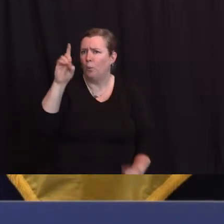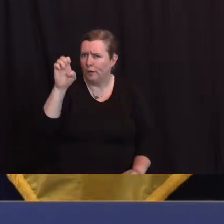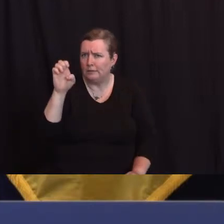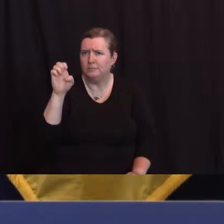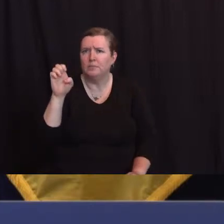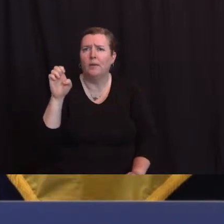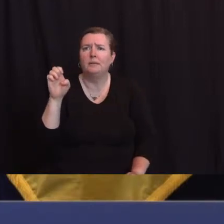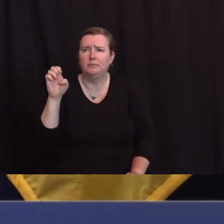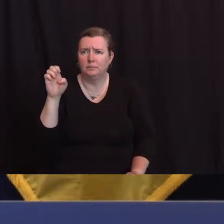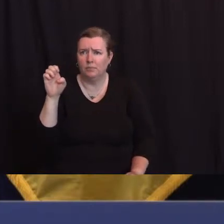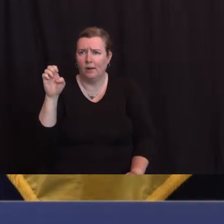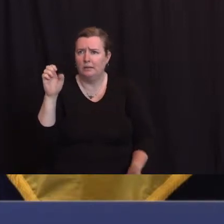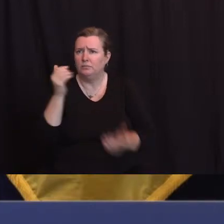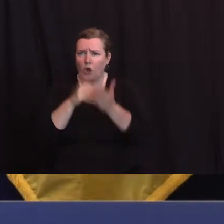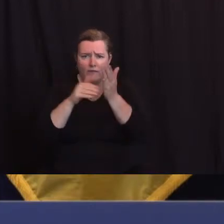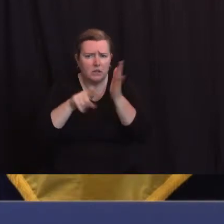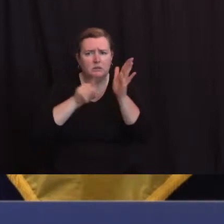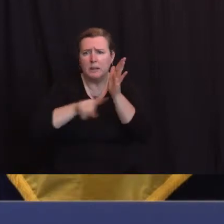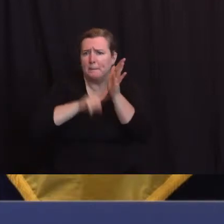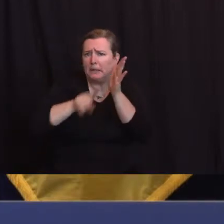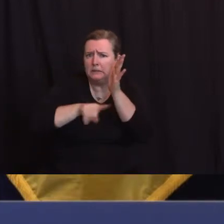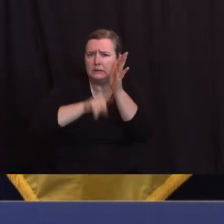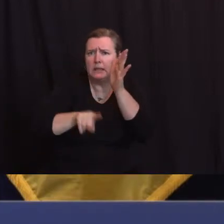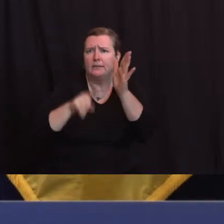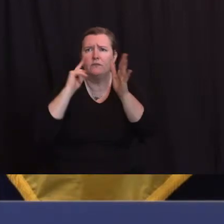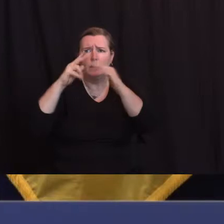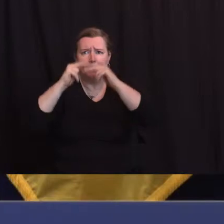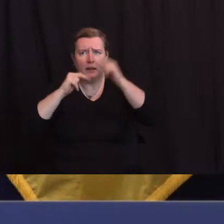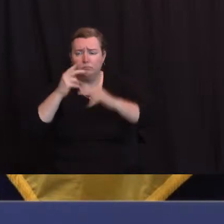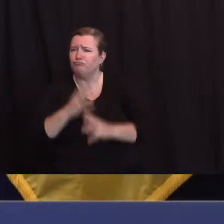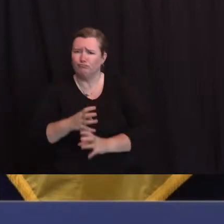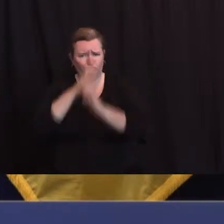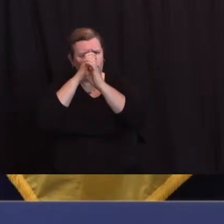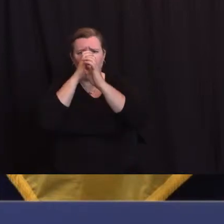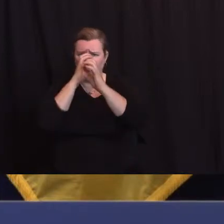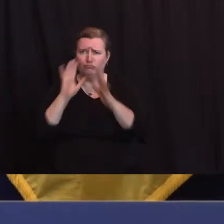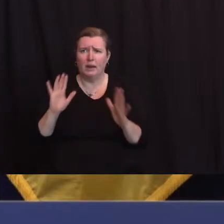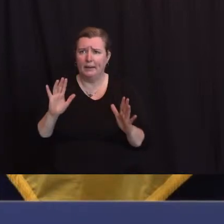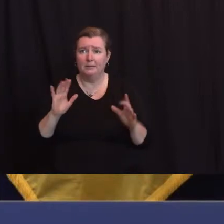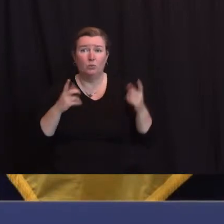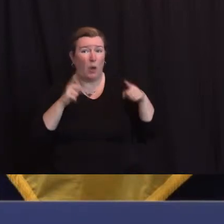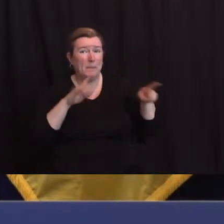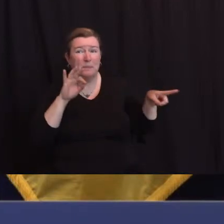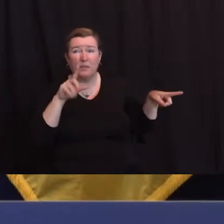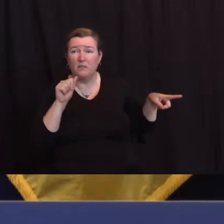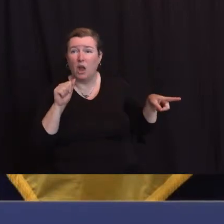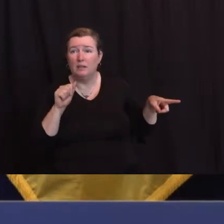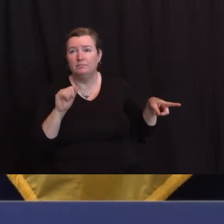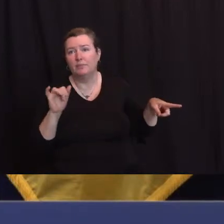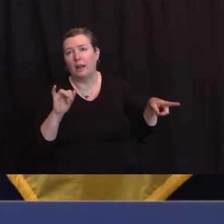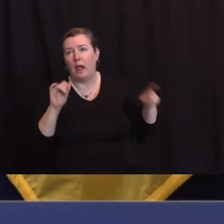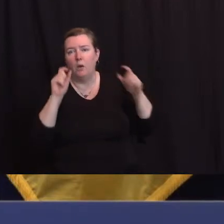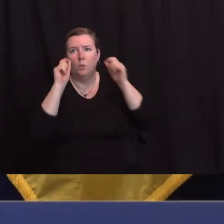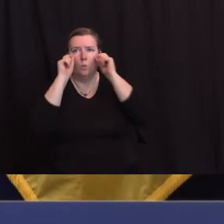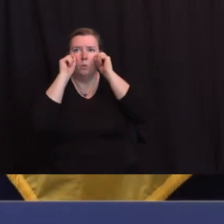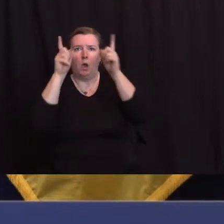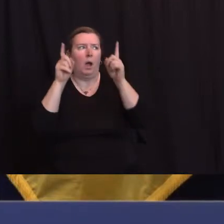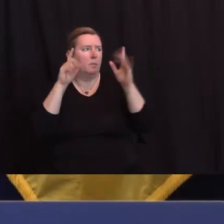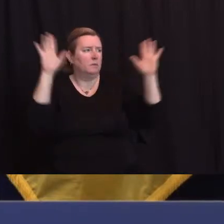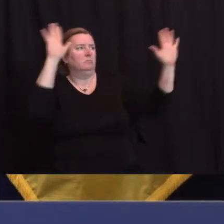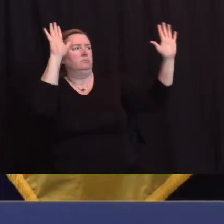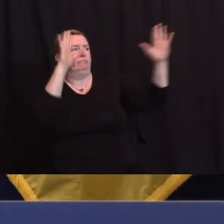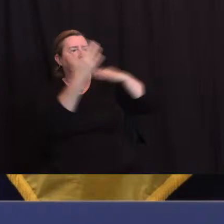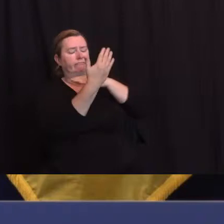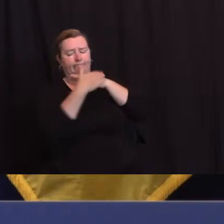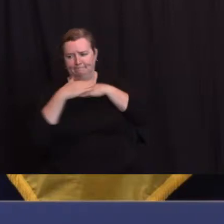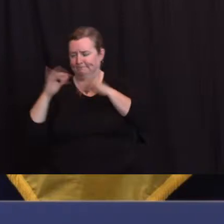regularity of inspection, et cetera, as we should. This is a horrible, horrible wake-up call. And lastly, by the way, it's a tragedy that has